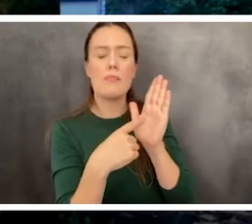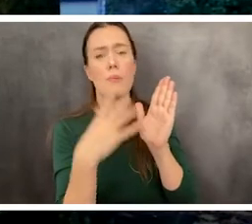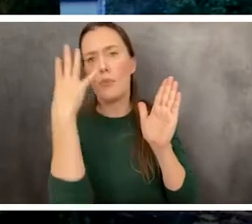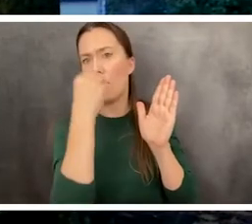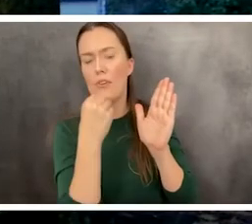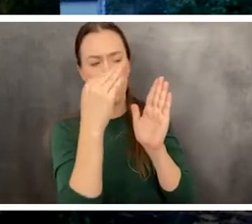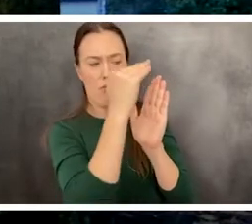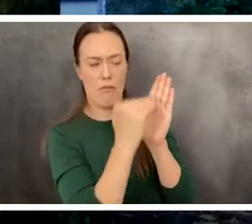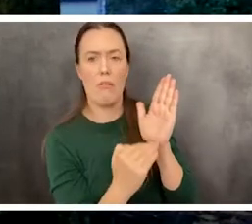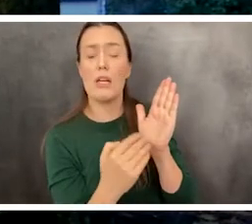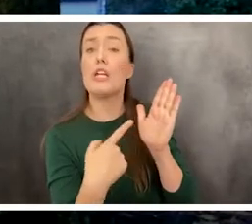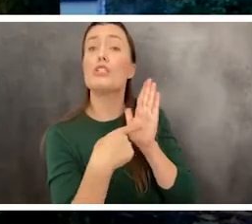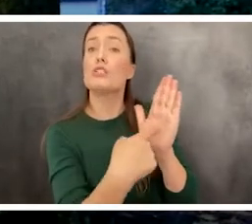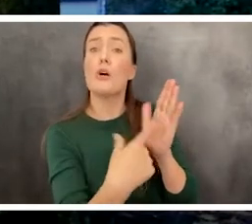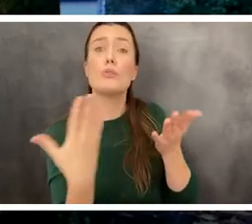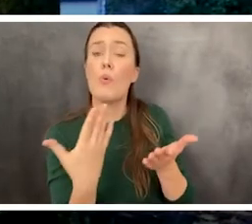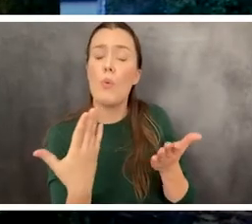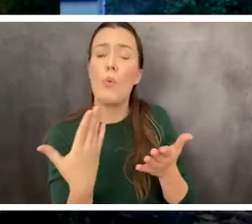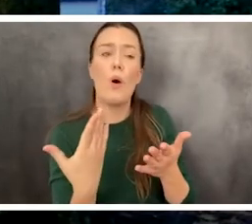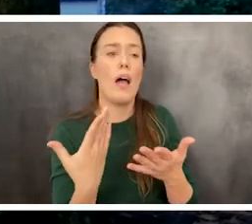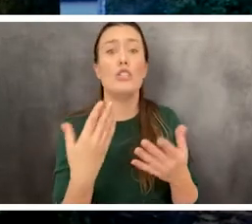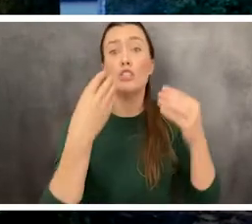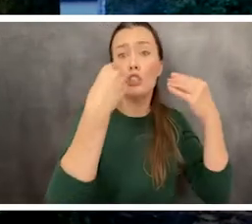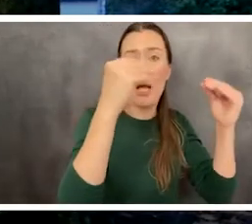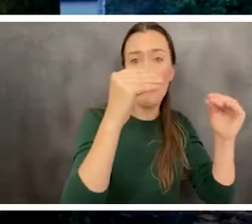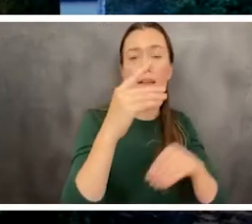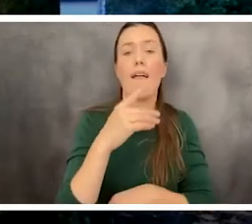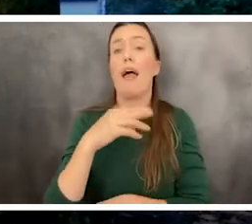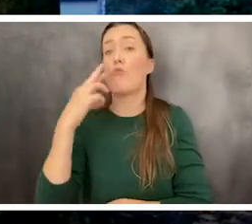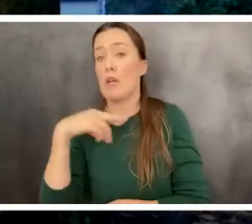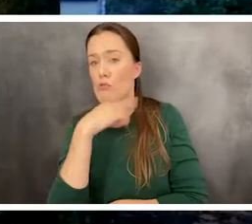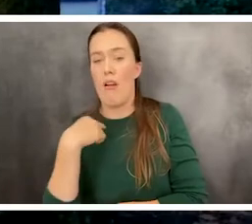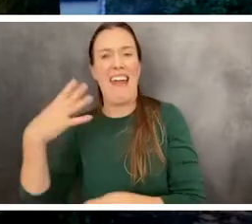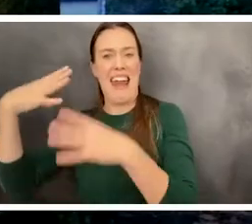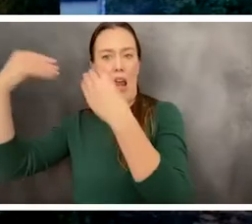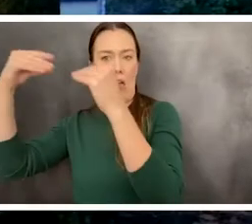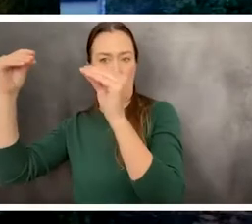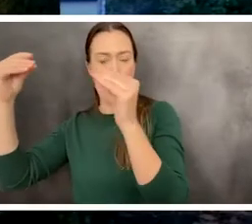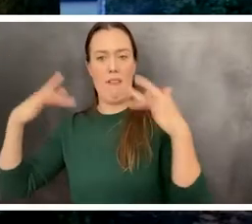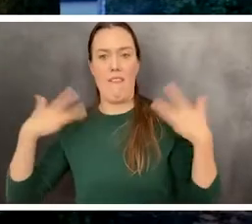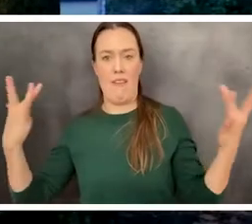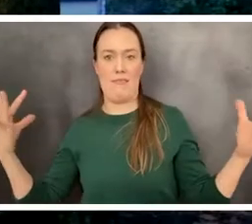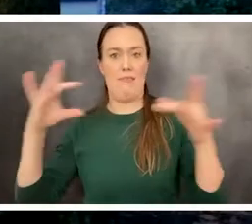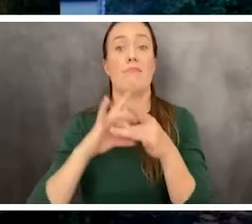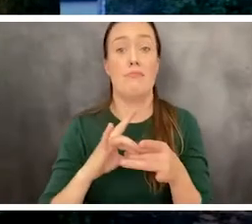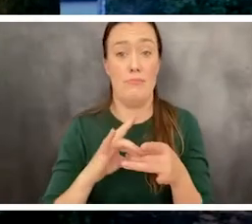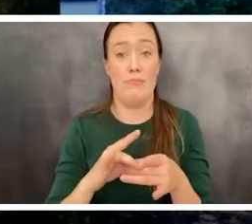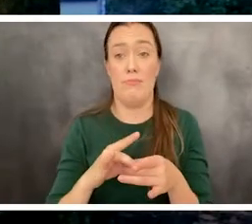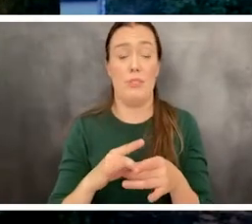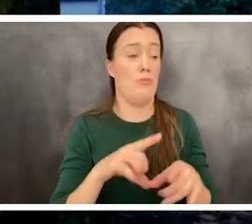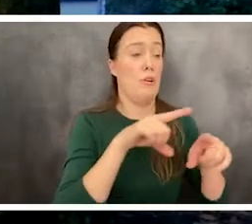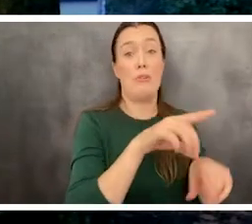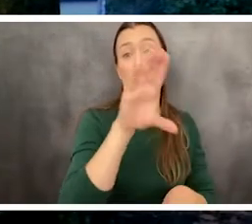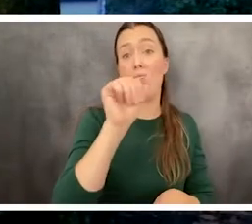the layout came out really nice. And what it does is it shows a combination of shopping, dining, and outdoor events, right? So there's the